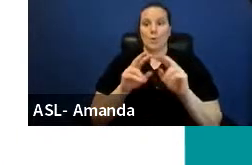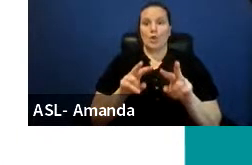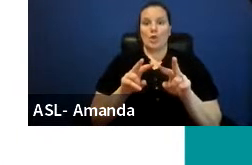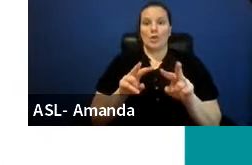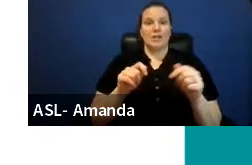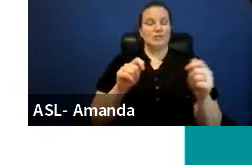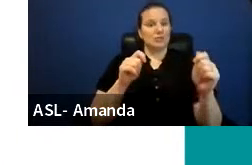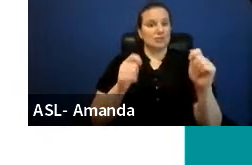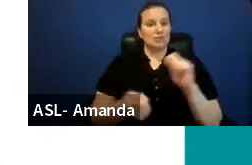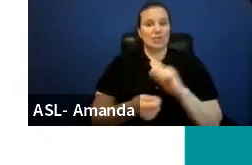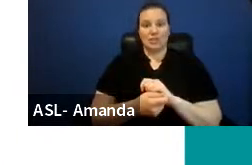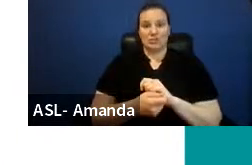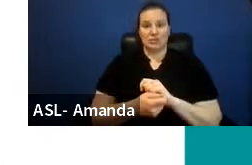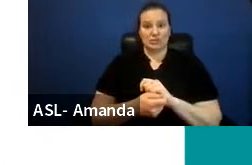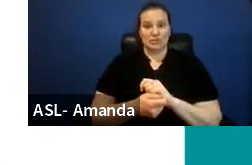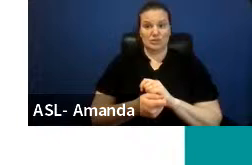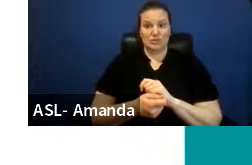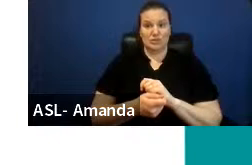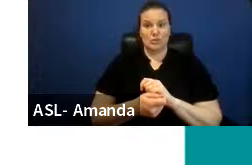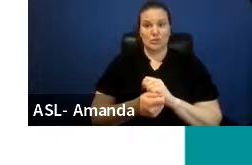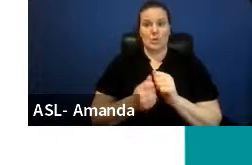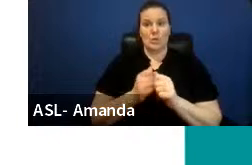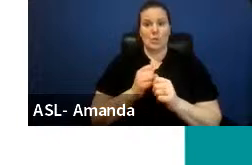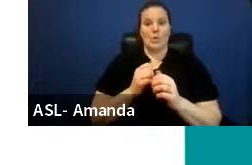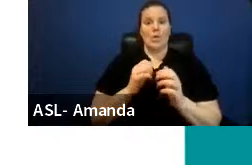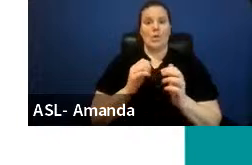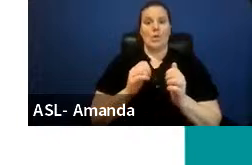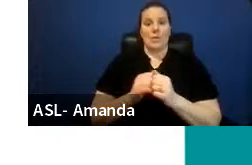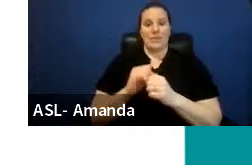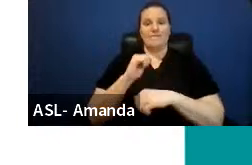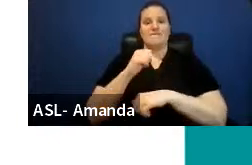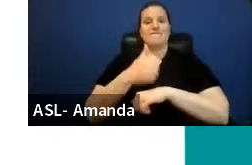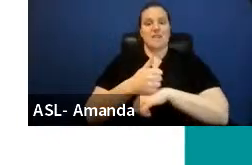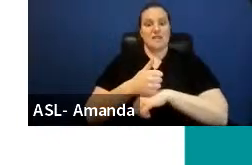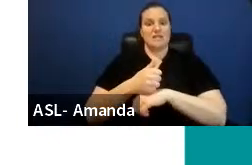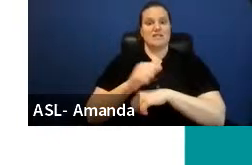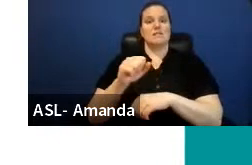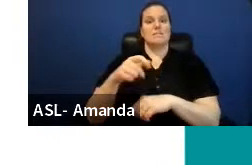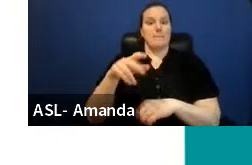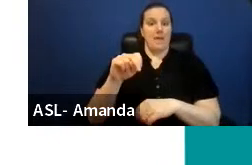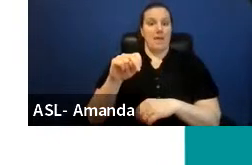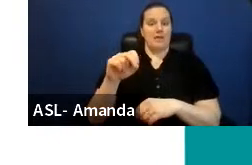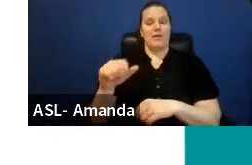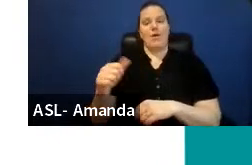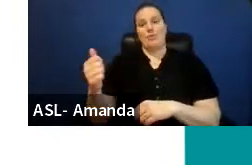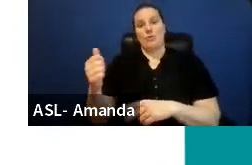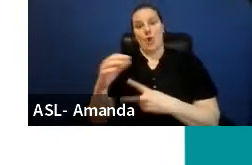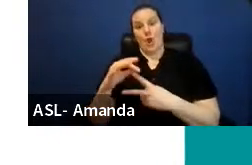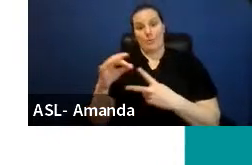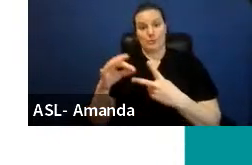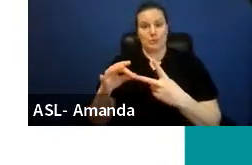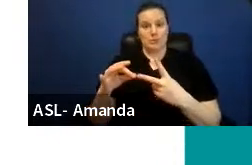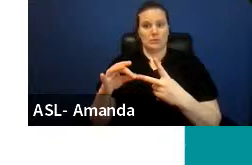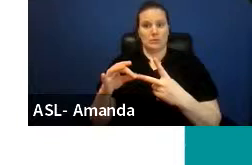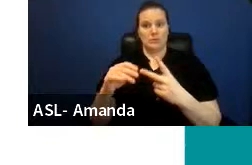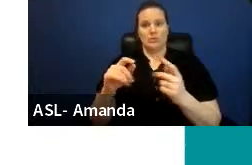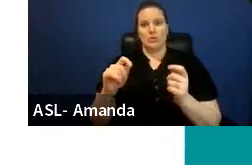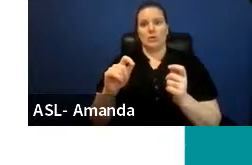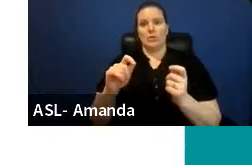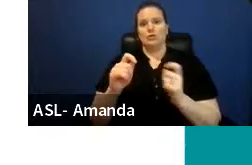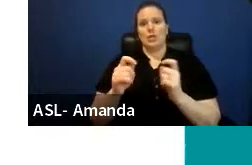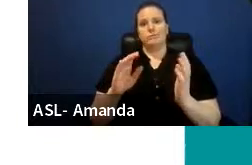changing with the fixed span alternative or option. We are looking at shifting